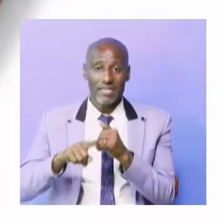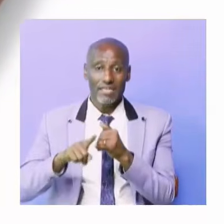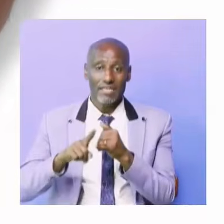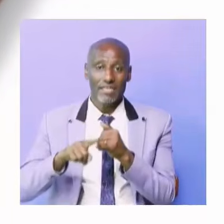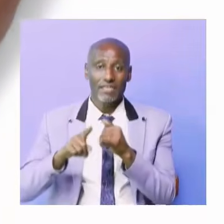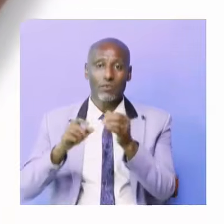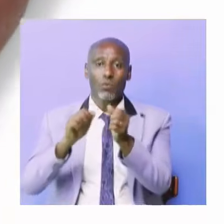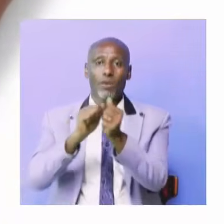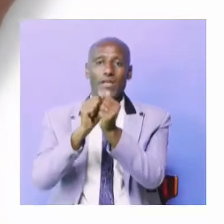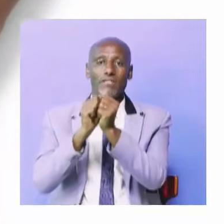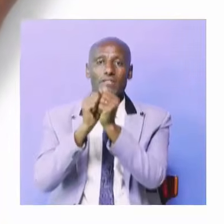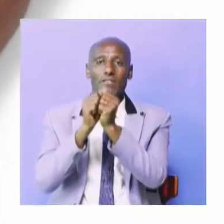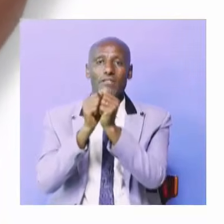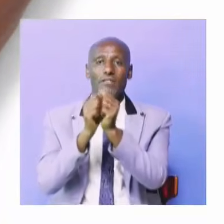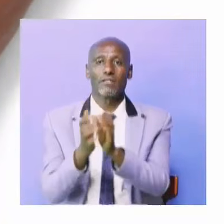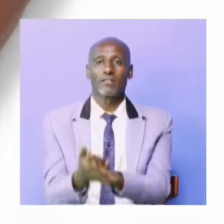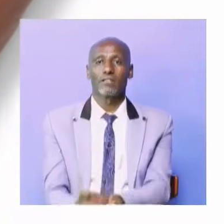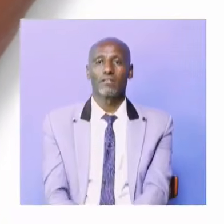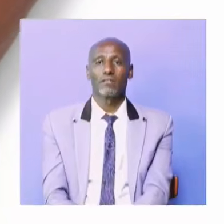that end